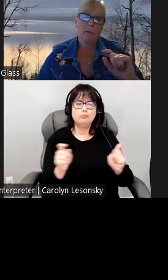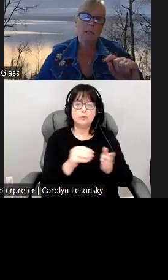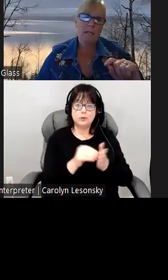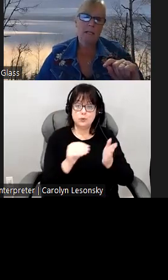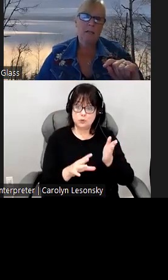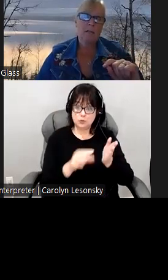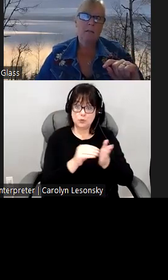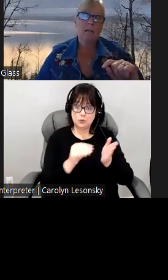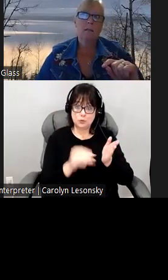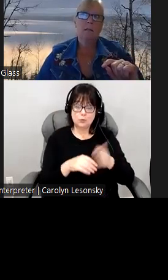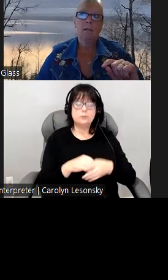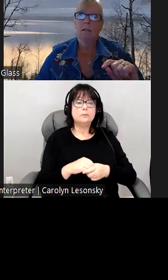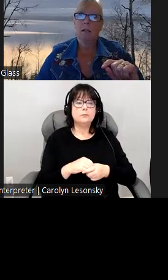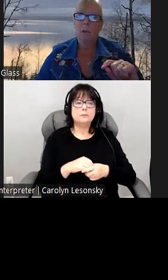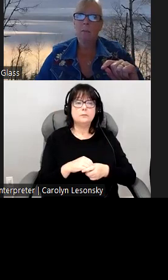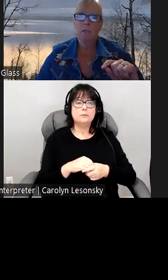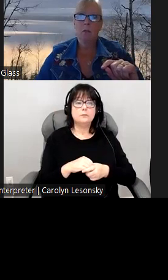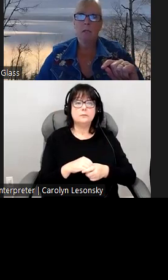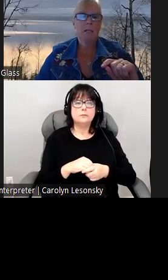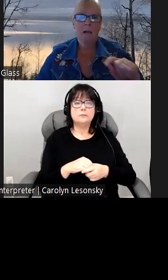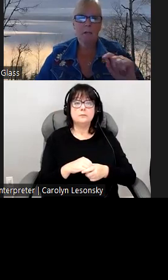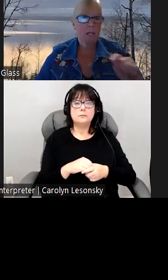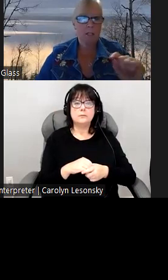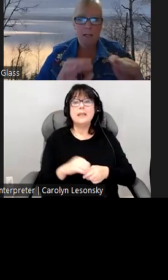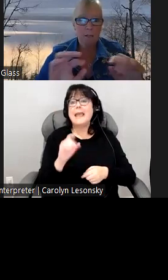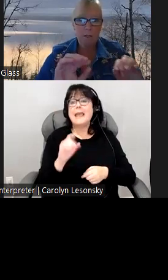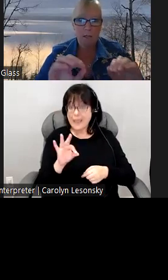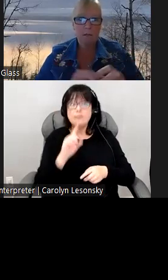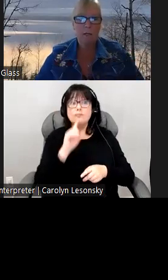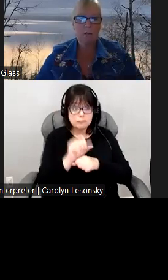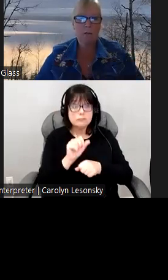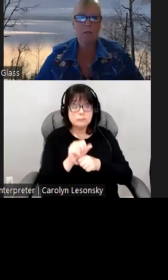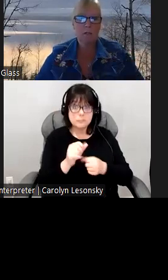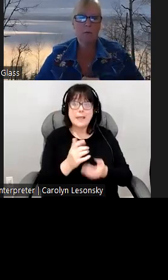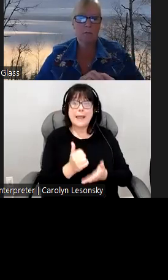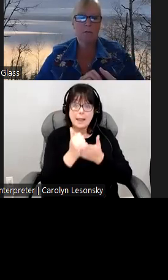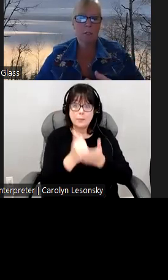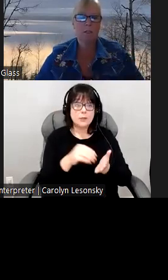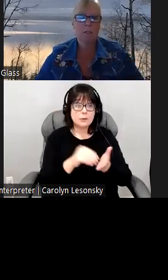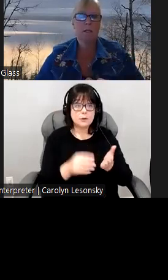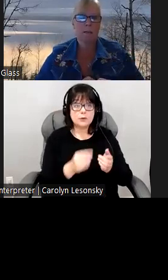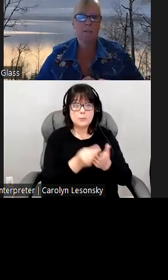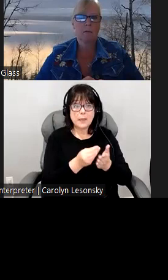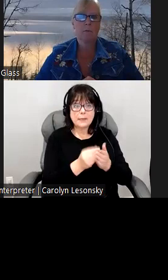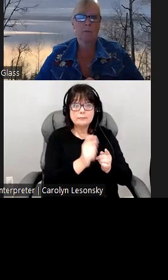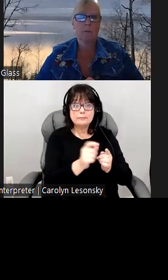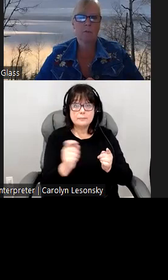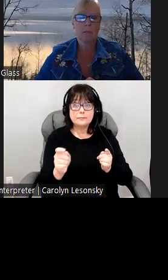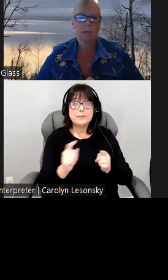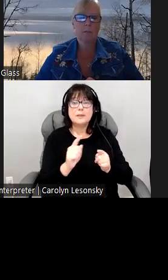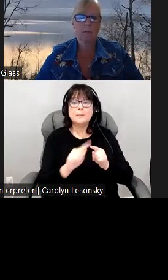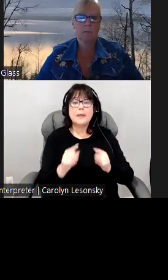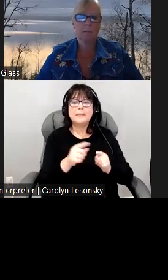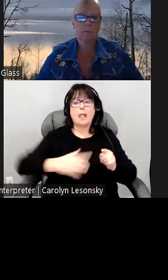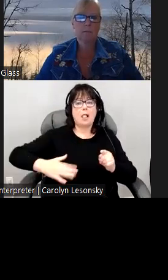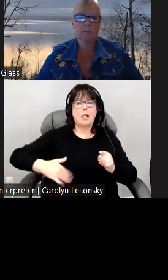But if they did, it might be 0 because they haven't actually entered any of that training support information into CAMS yet for their service